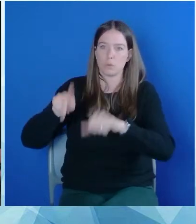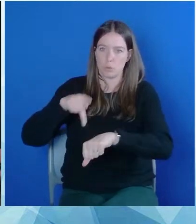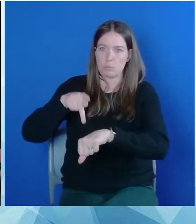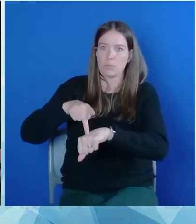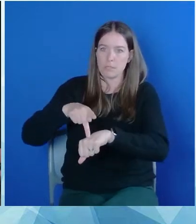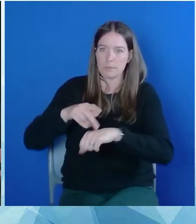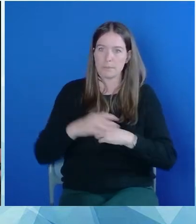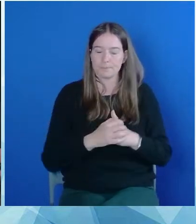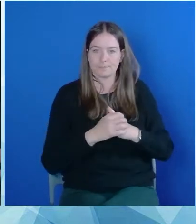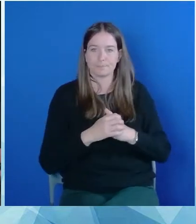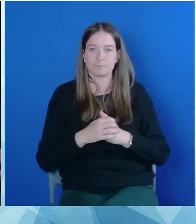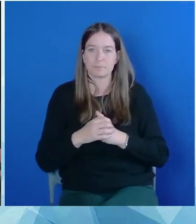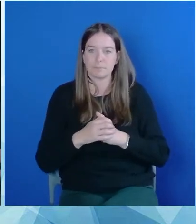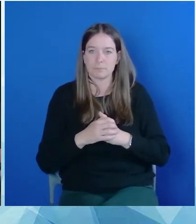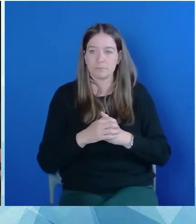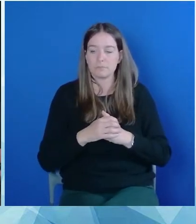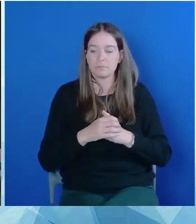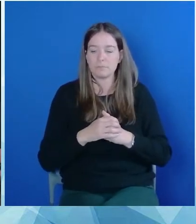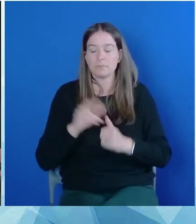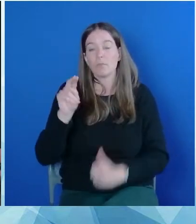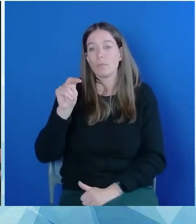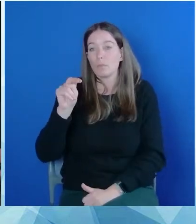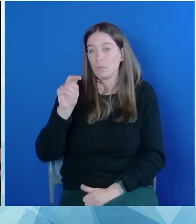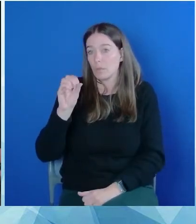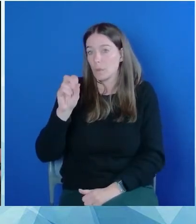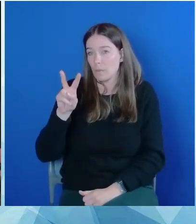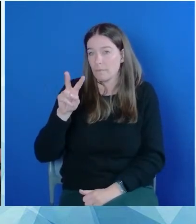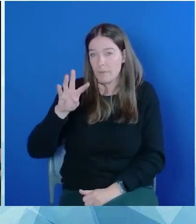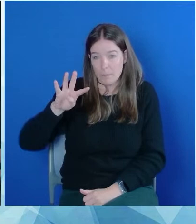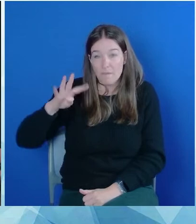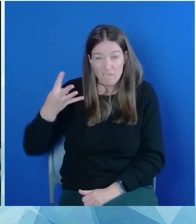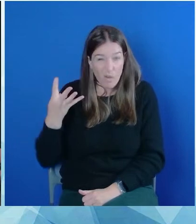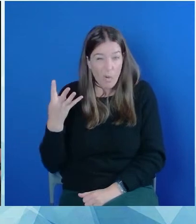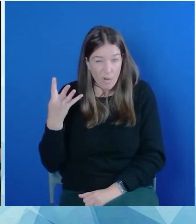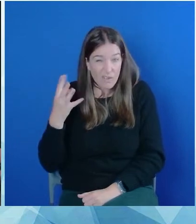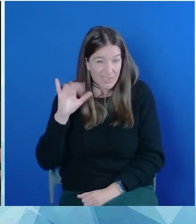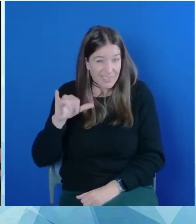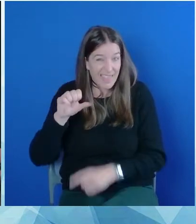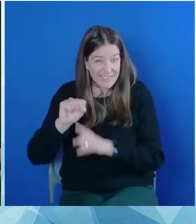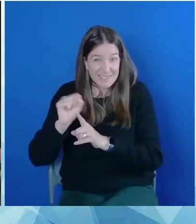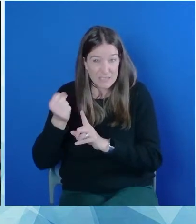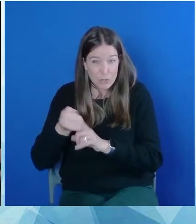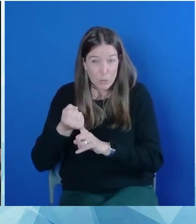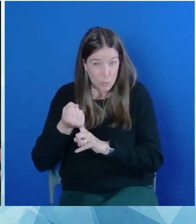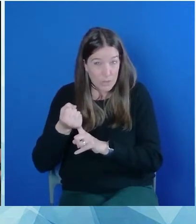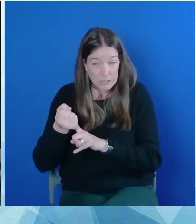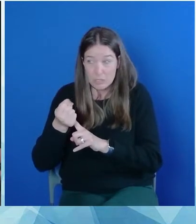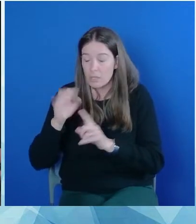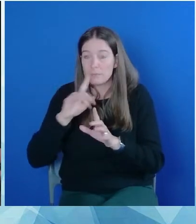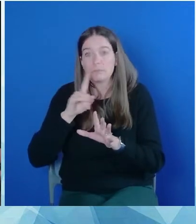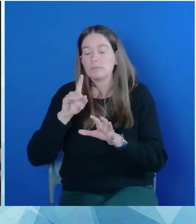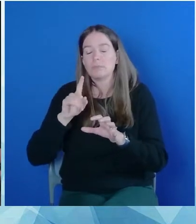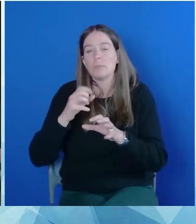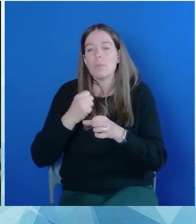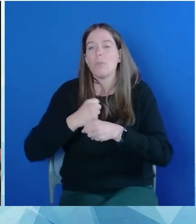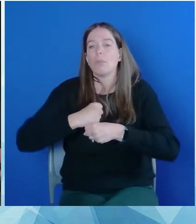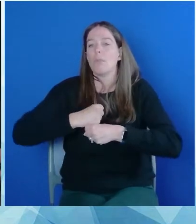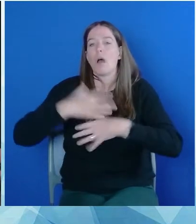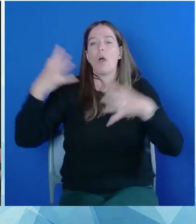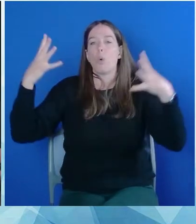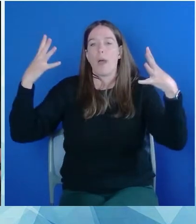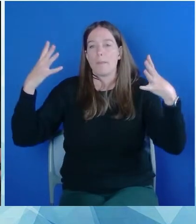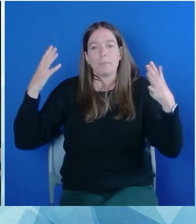We then had the November 4th situation, which just blew up, and we were head